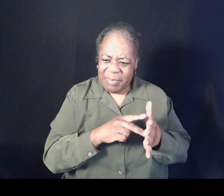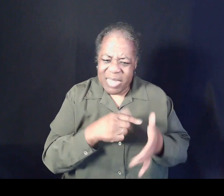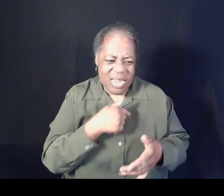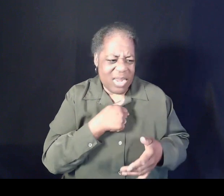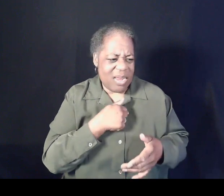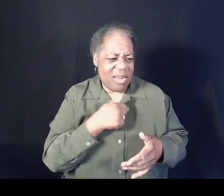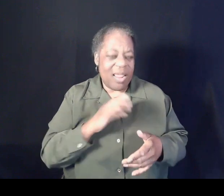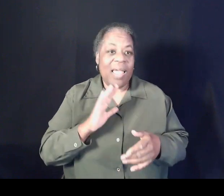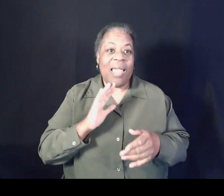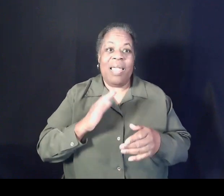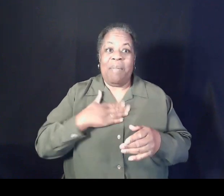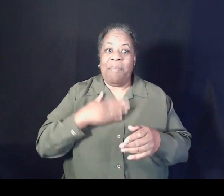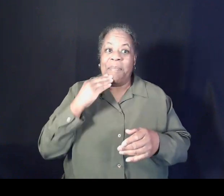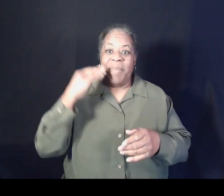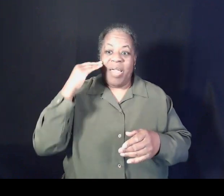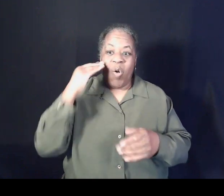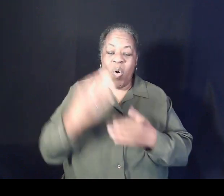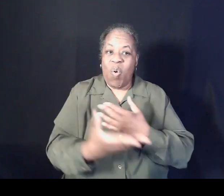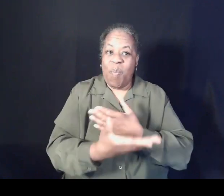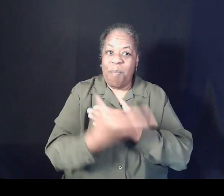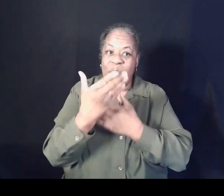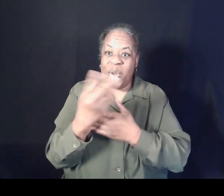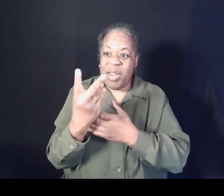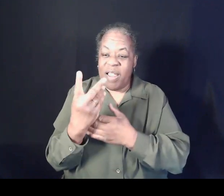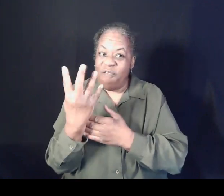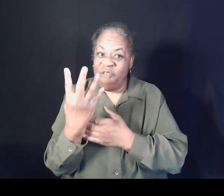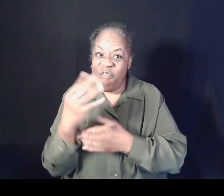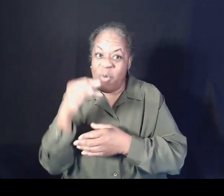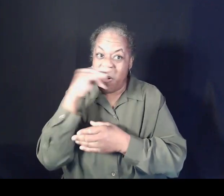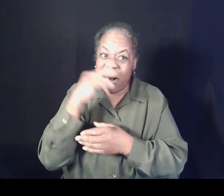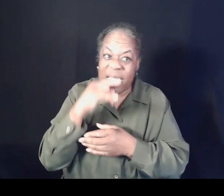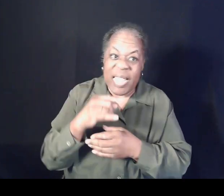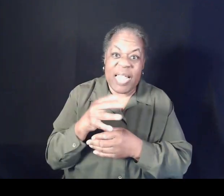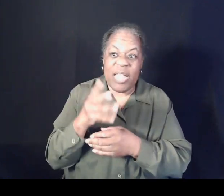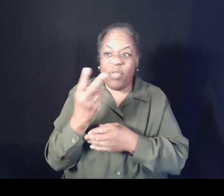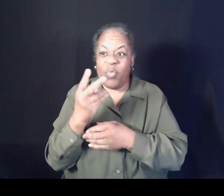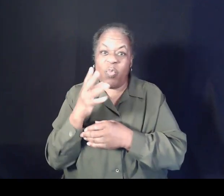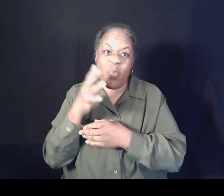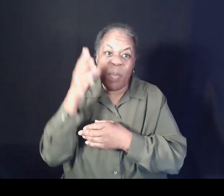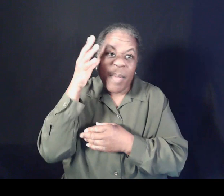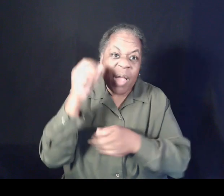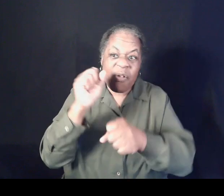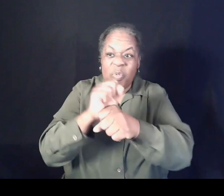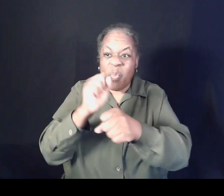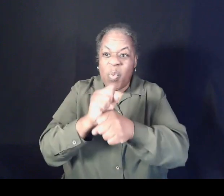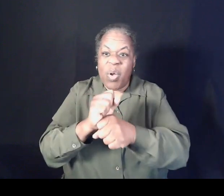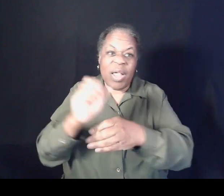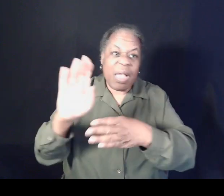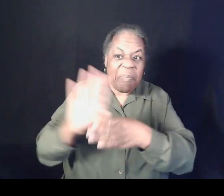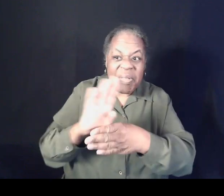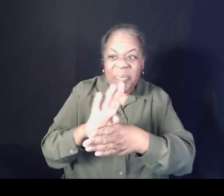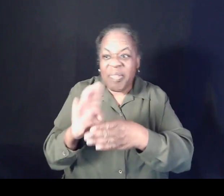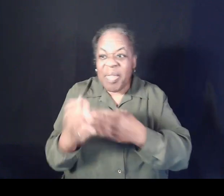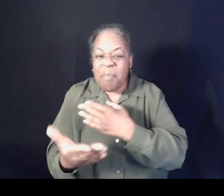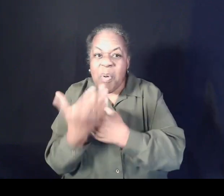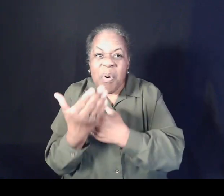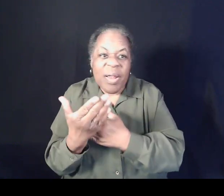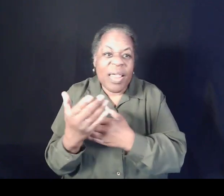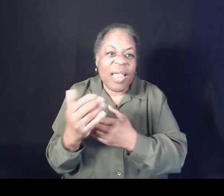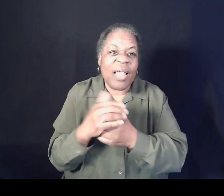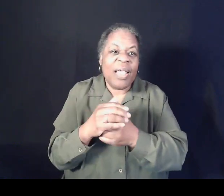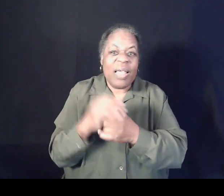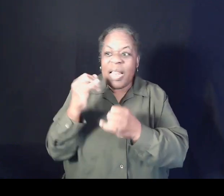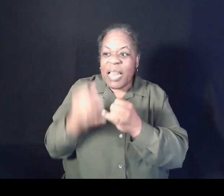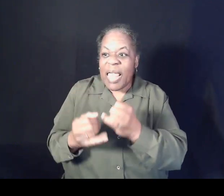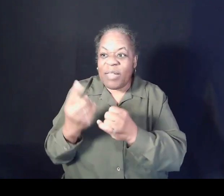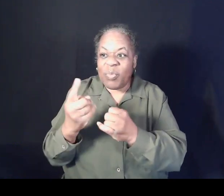are filled with four kids and two working parents that are trying to get out the door, so they're pretty full and fast. So it wasn't until after I got the last one off to school that I was able to sit